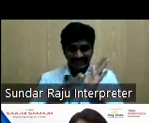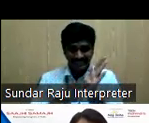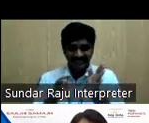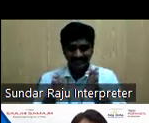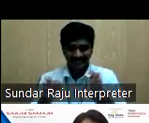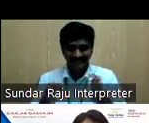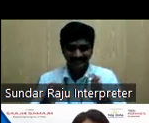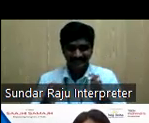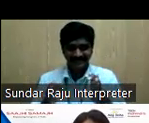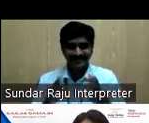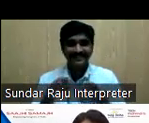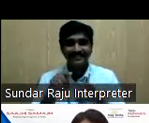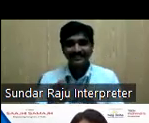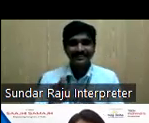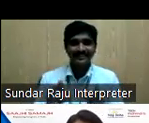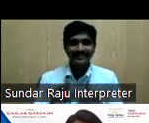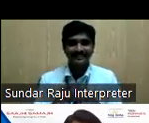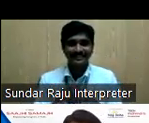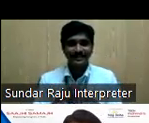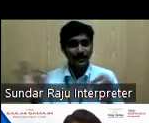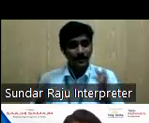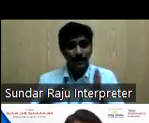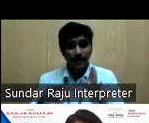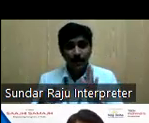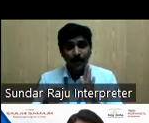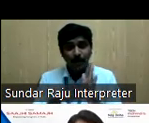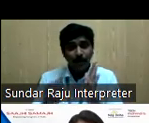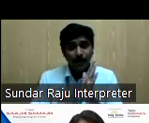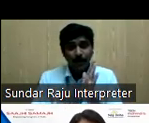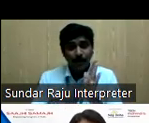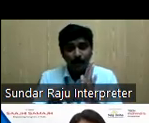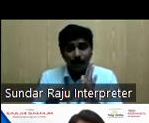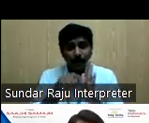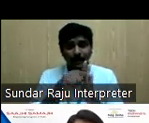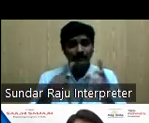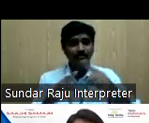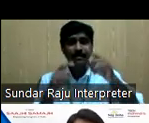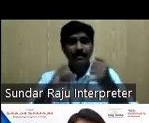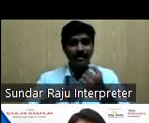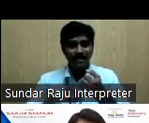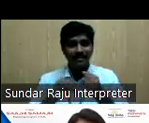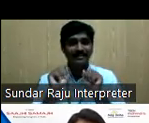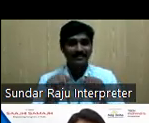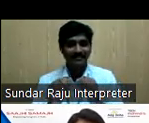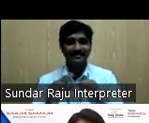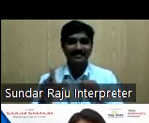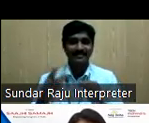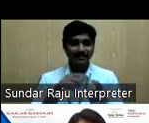a compendium on schemes and policies for persons with disabilities in the state of Telangana.